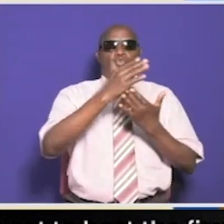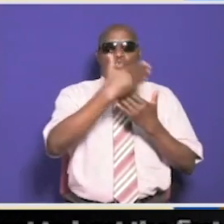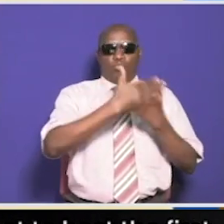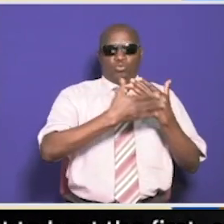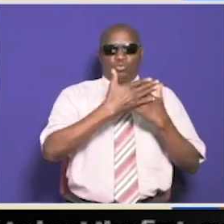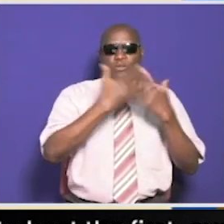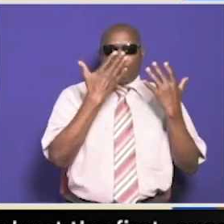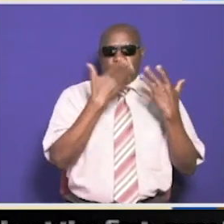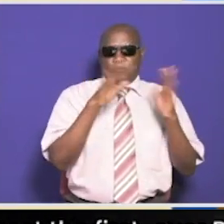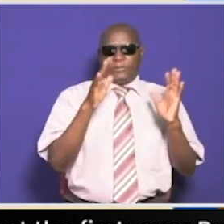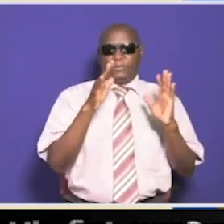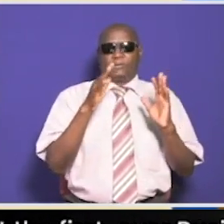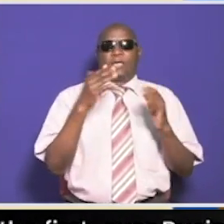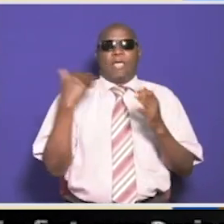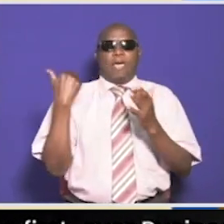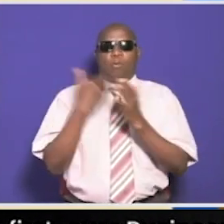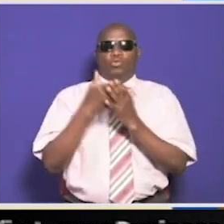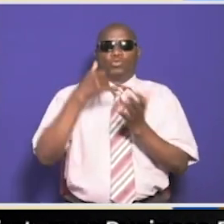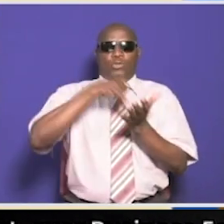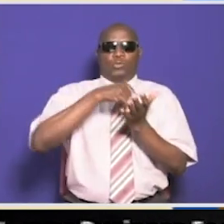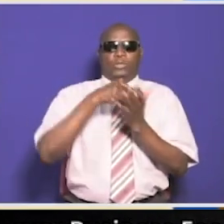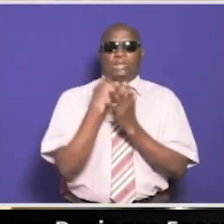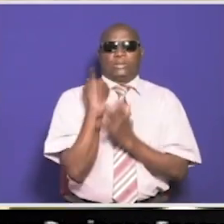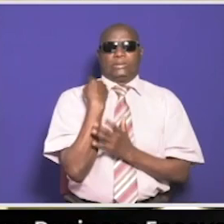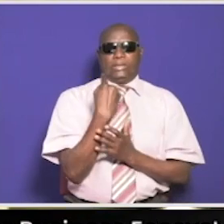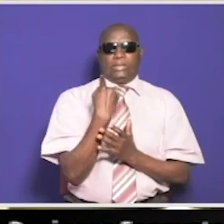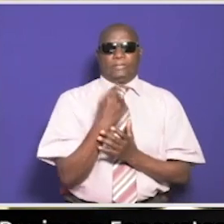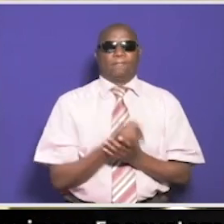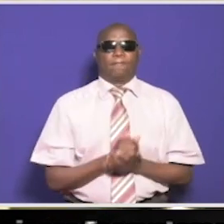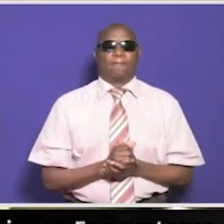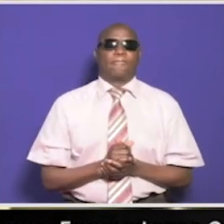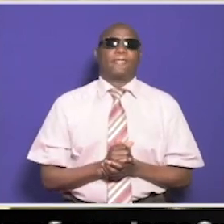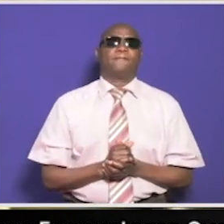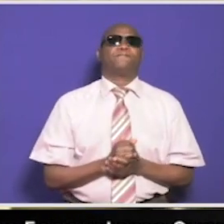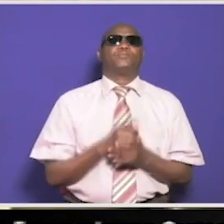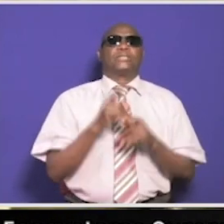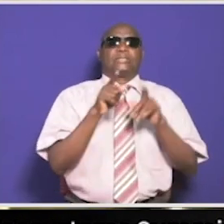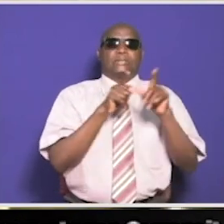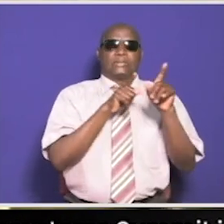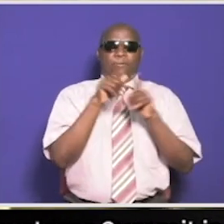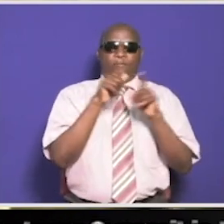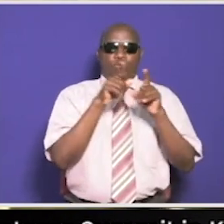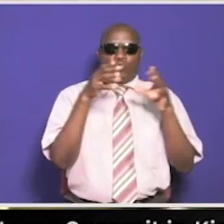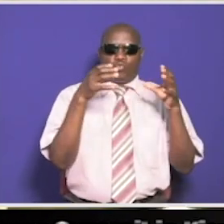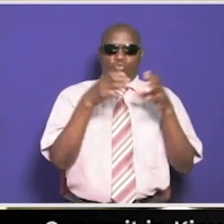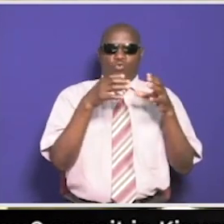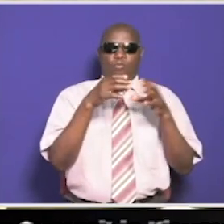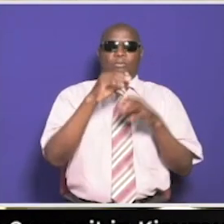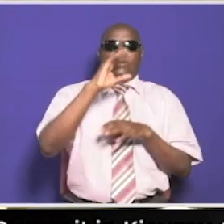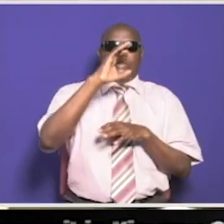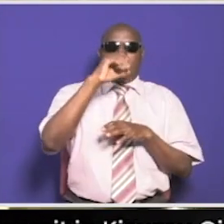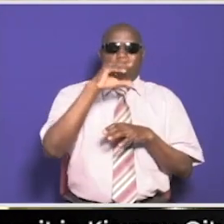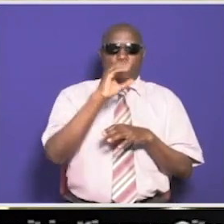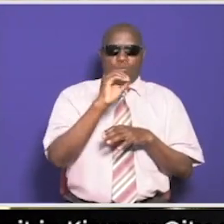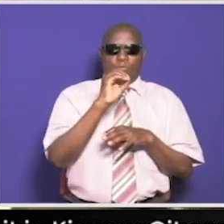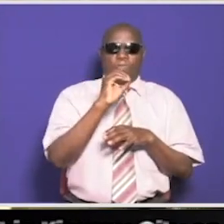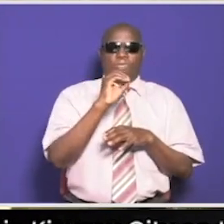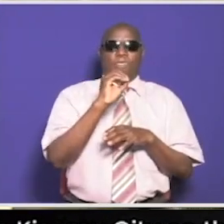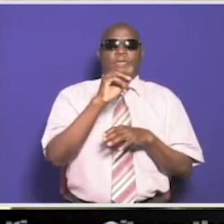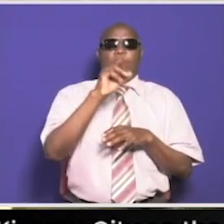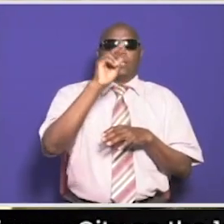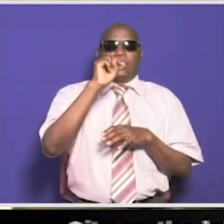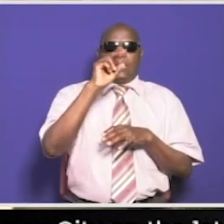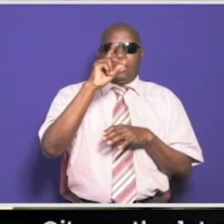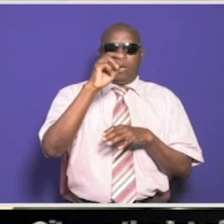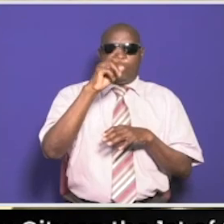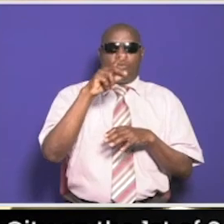including yesterday, but one. Safaricom CEO Peter Ndegwa has said their primary objective is to